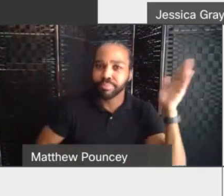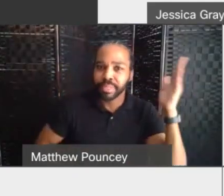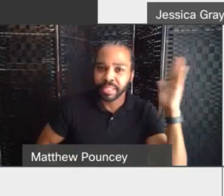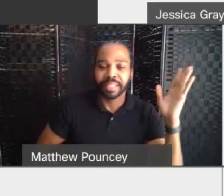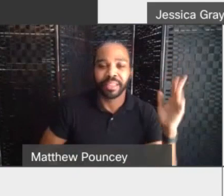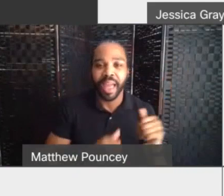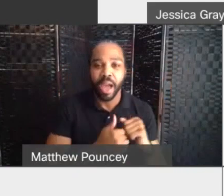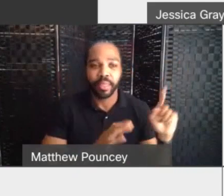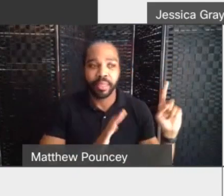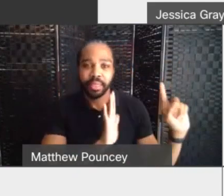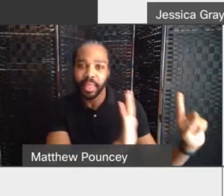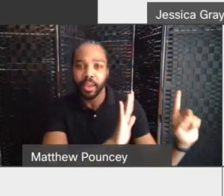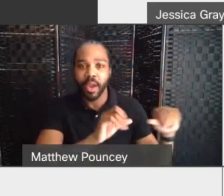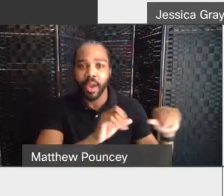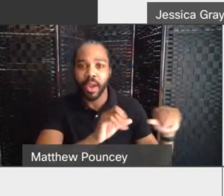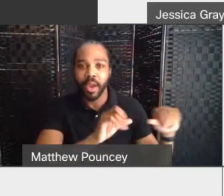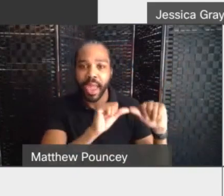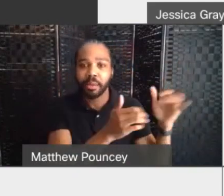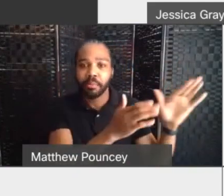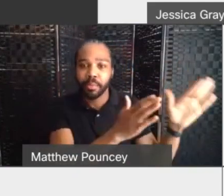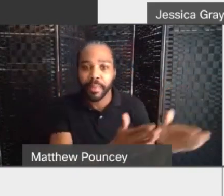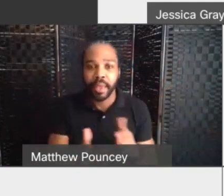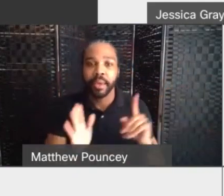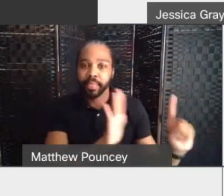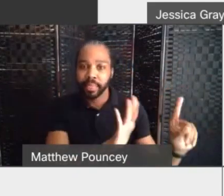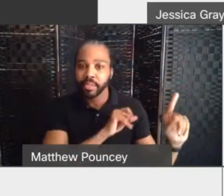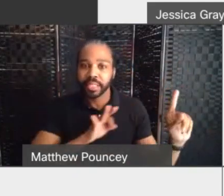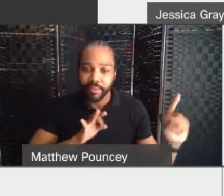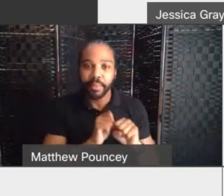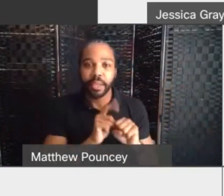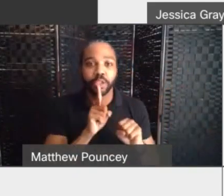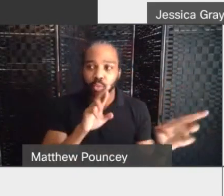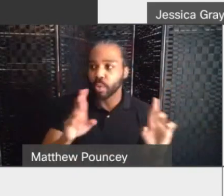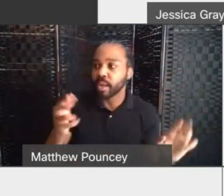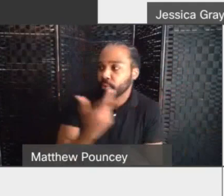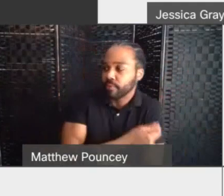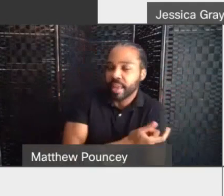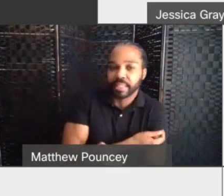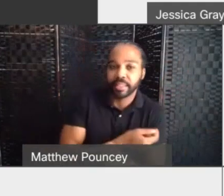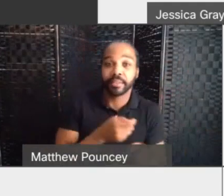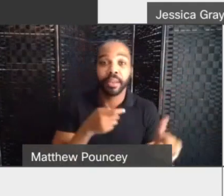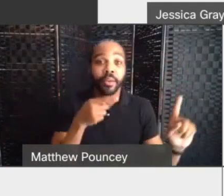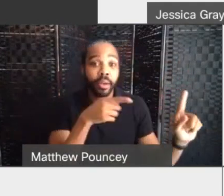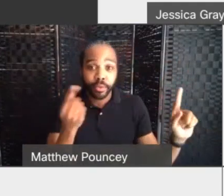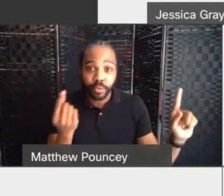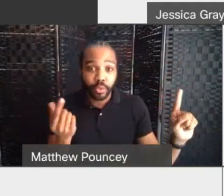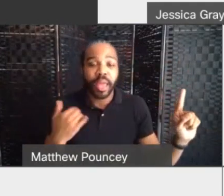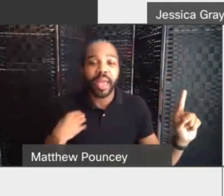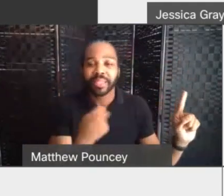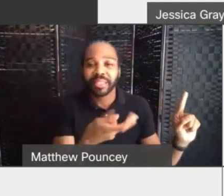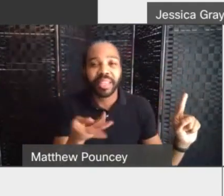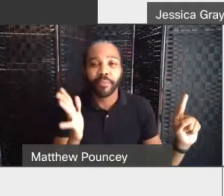how their agency prepared their staff in terms of the vaccine. And they had several